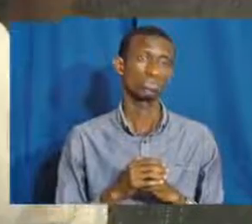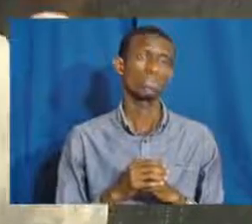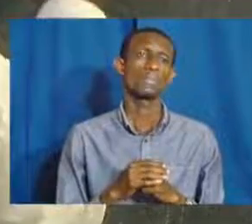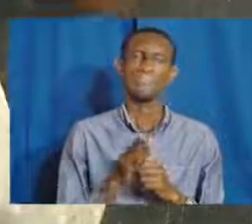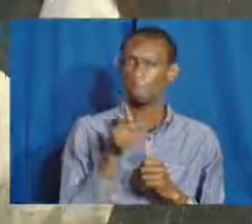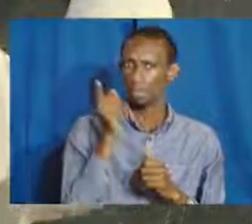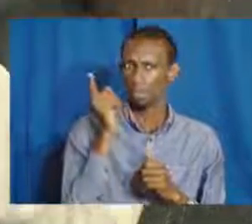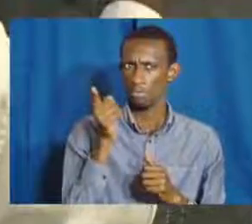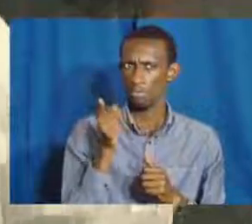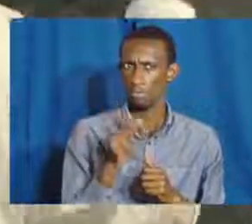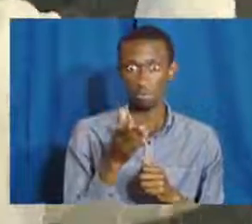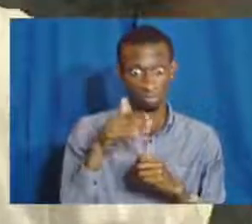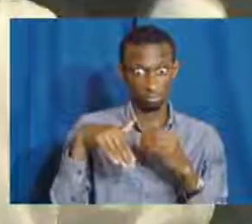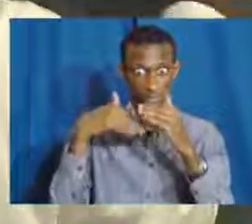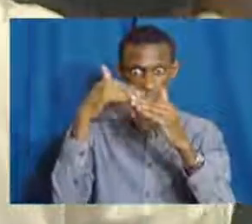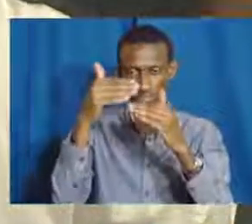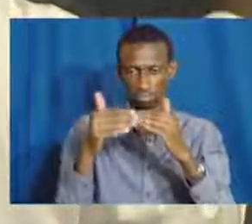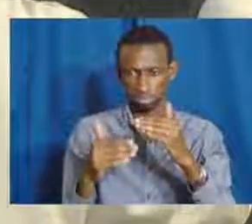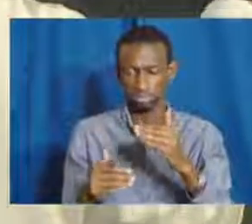of the following elements.